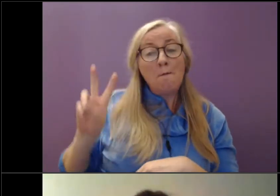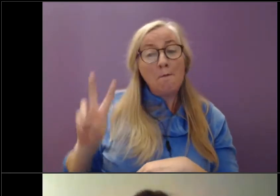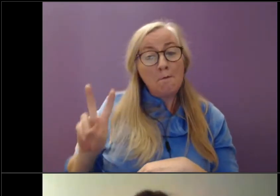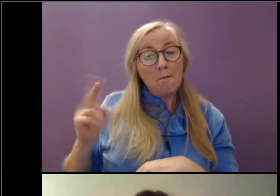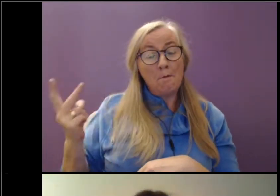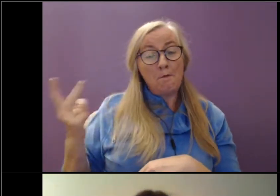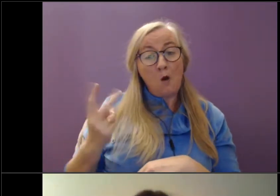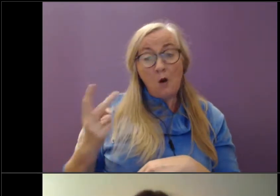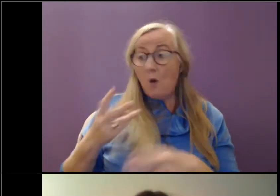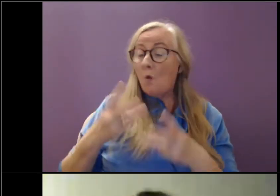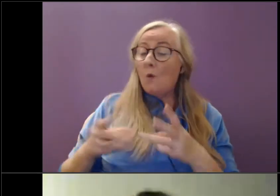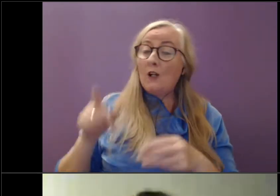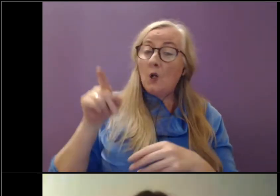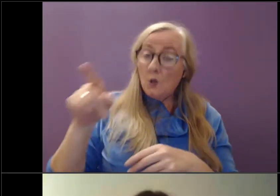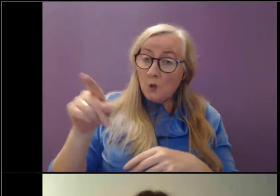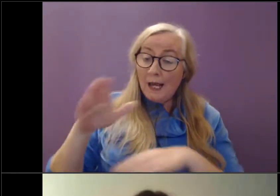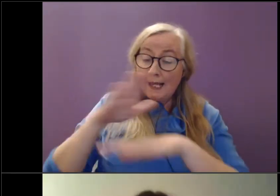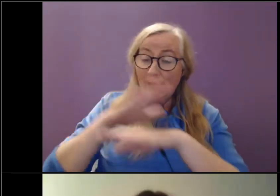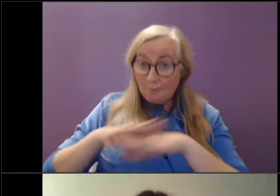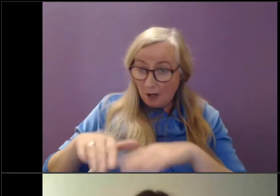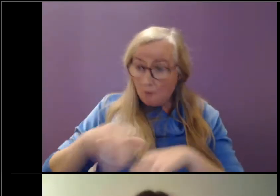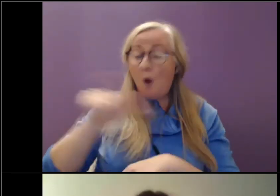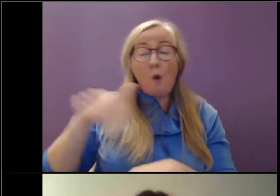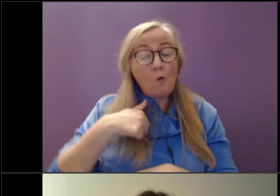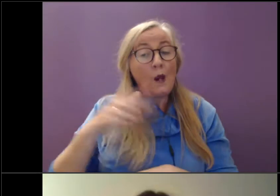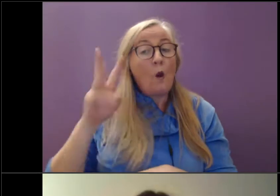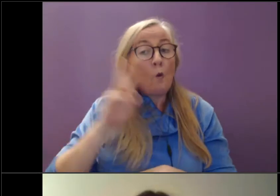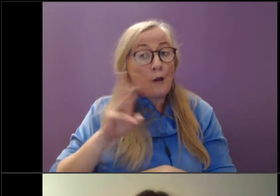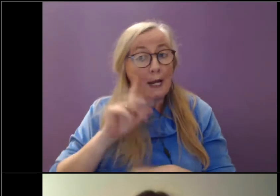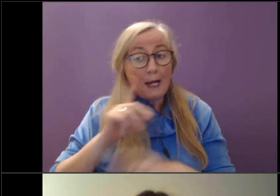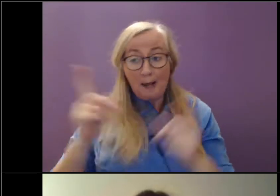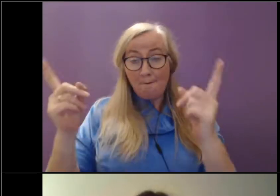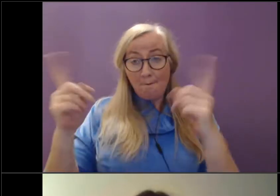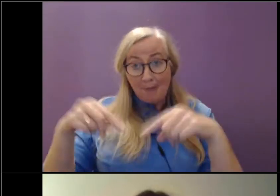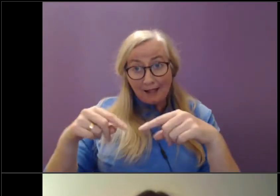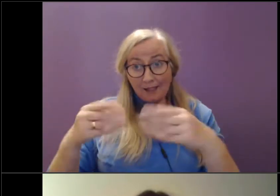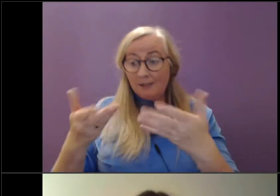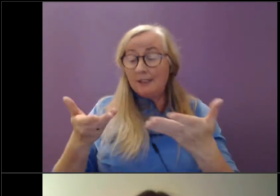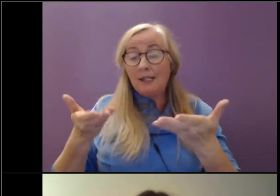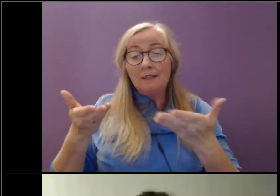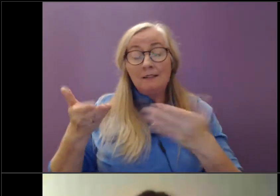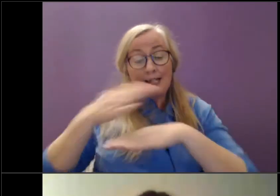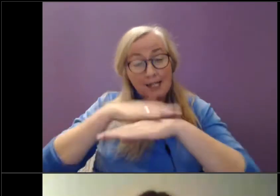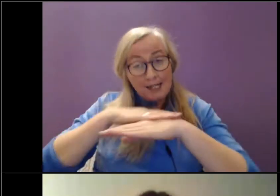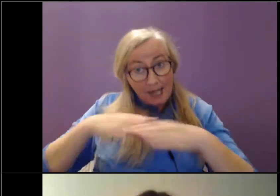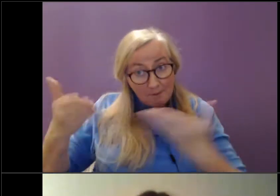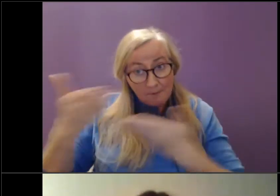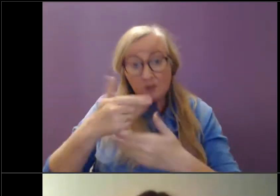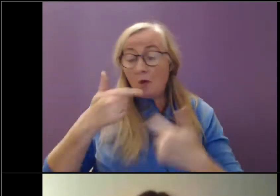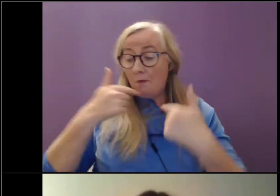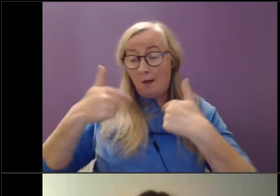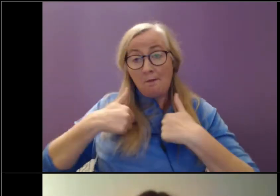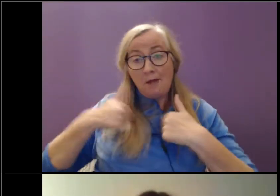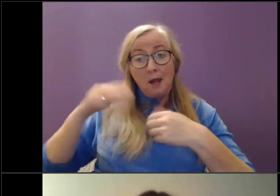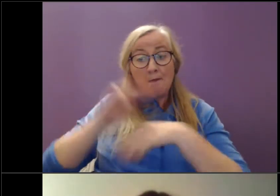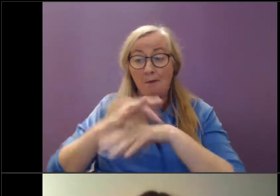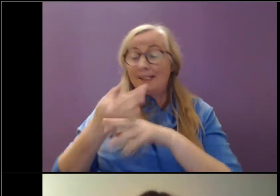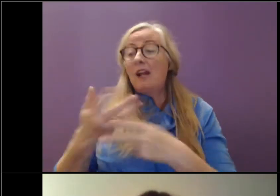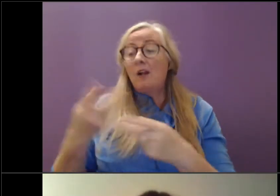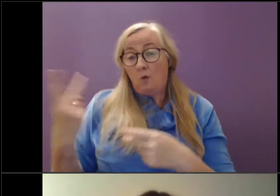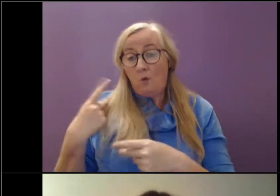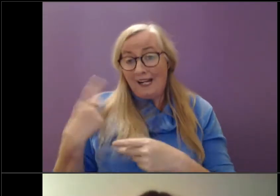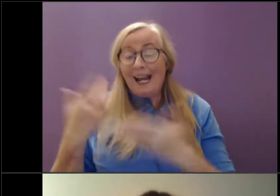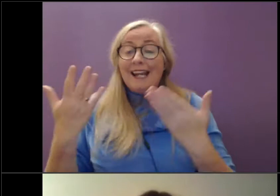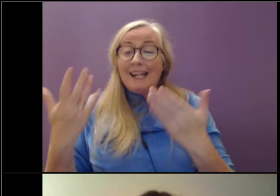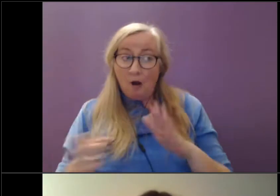down, we're willing to come back in and communicate. But once you're like this, both mom and dad are going to leave the room, you